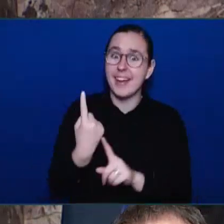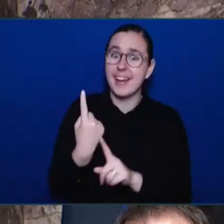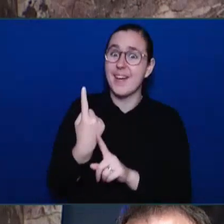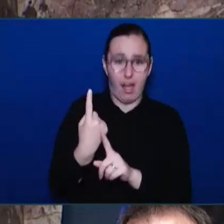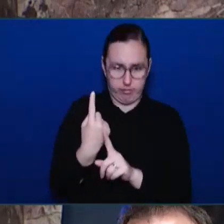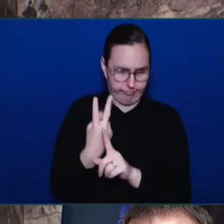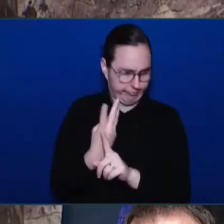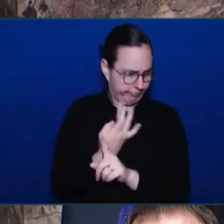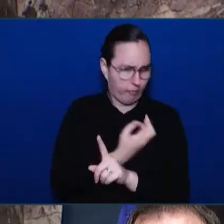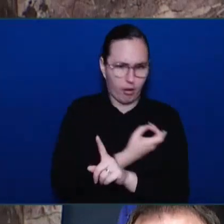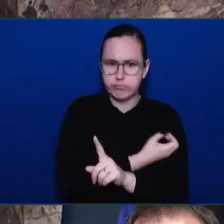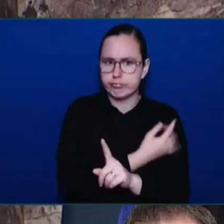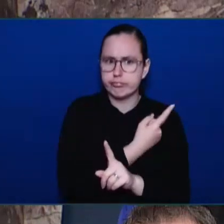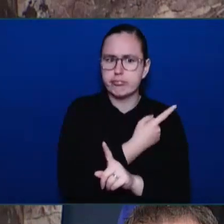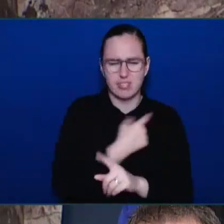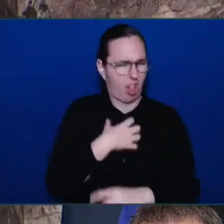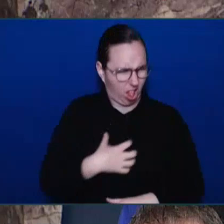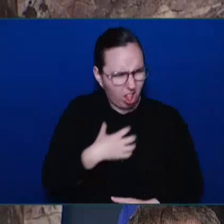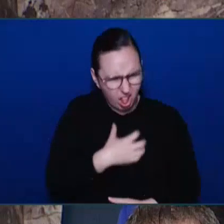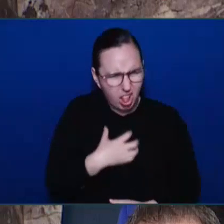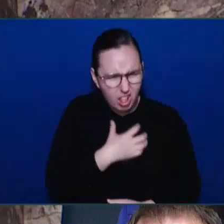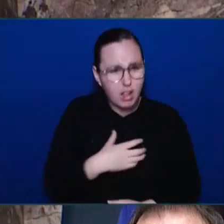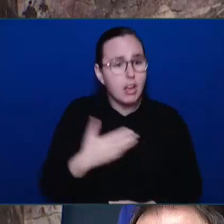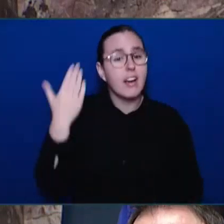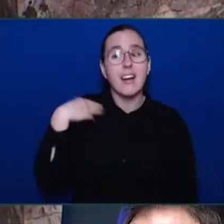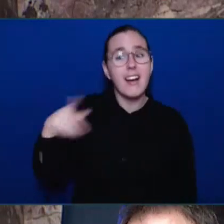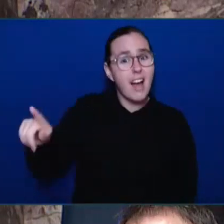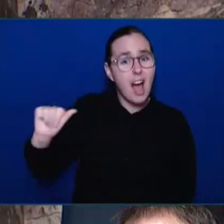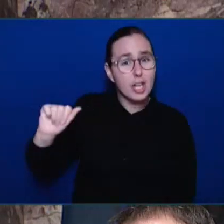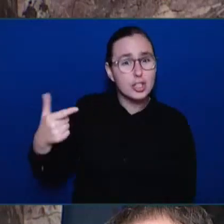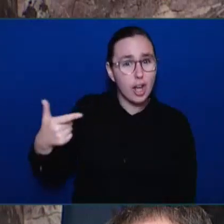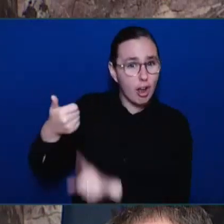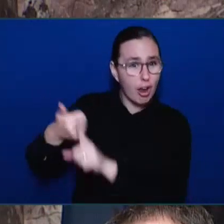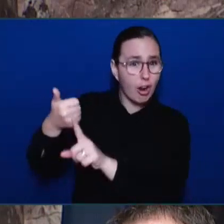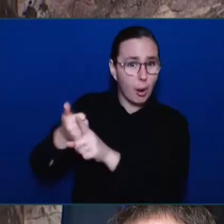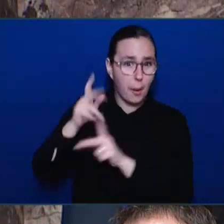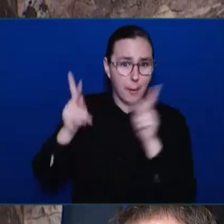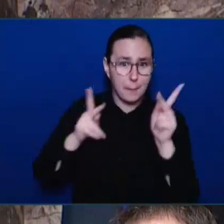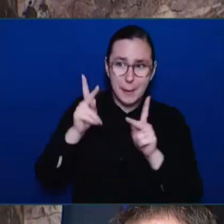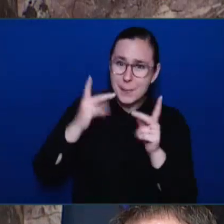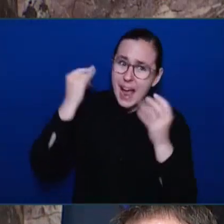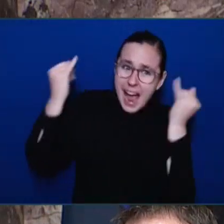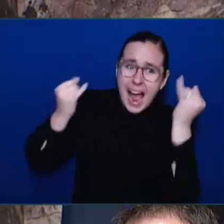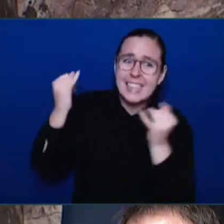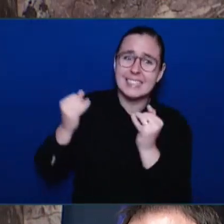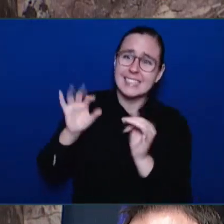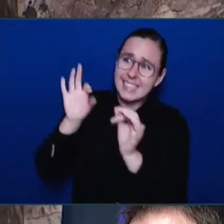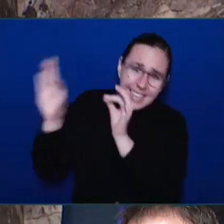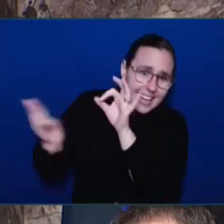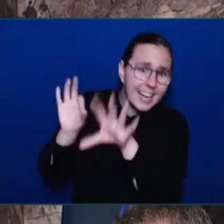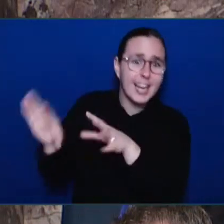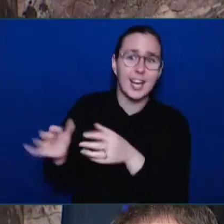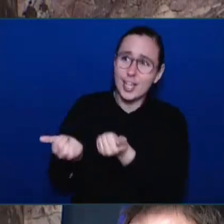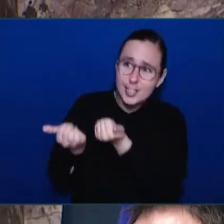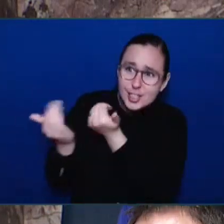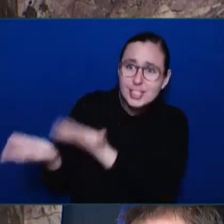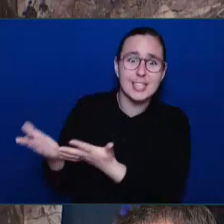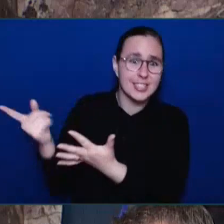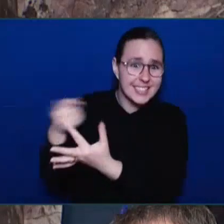that, despite ideas, suggestions, complaints from across the province? Absolutely